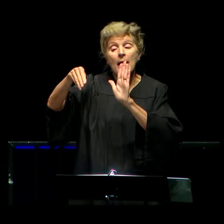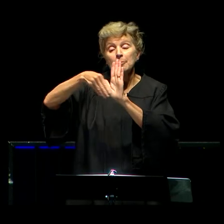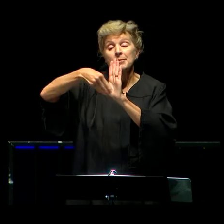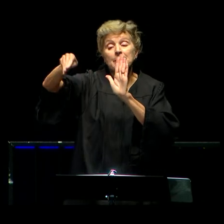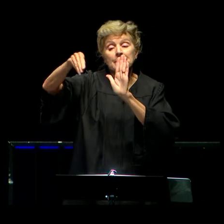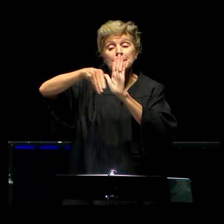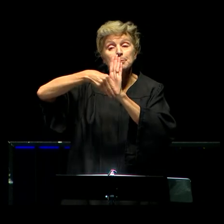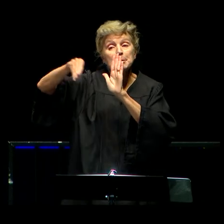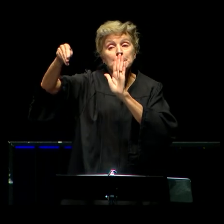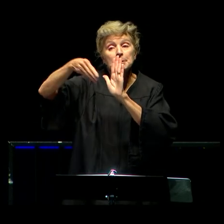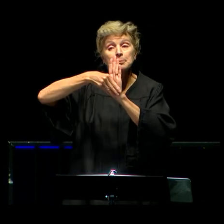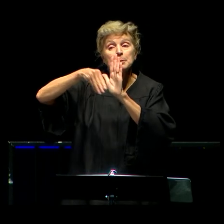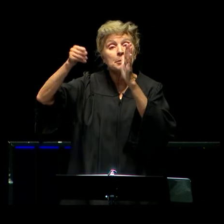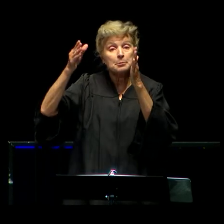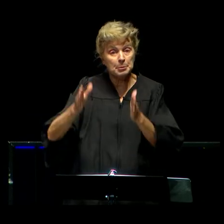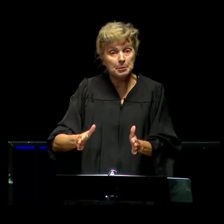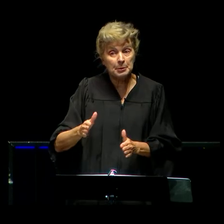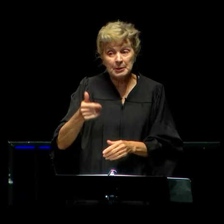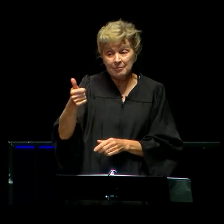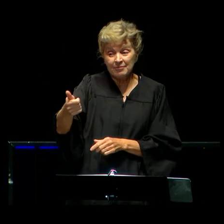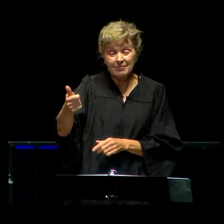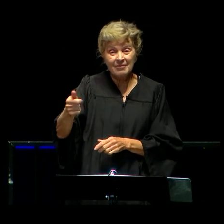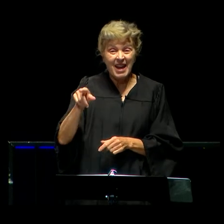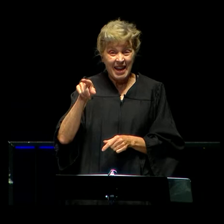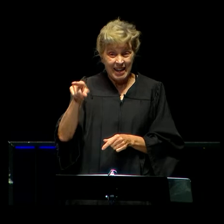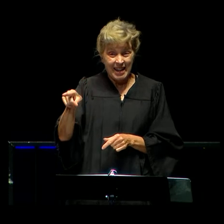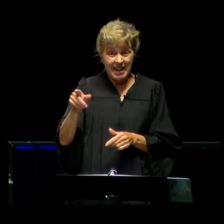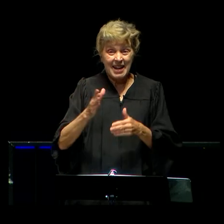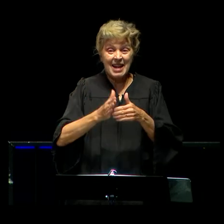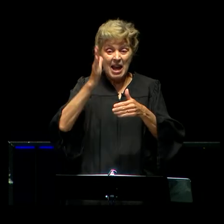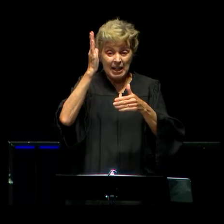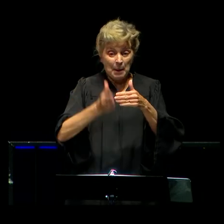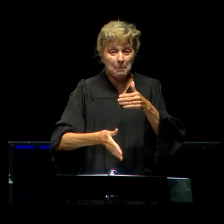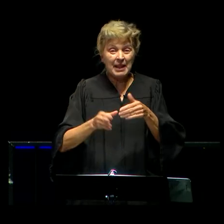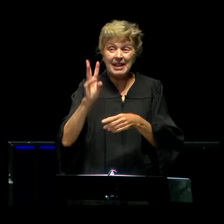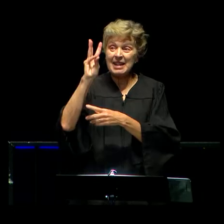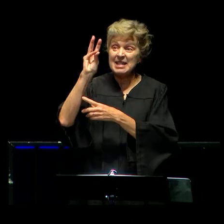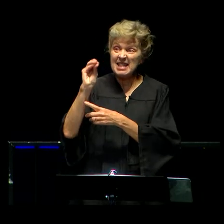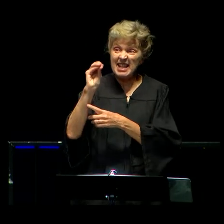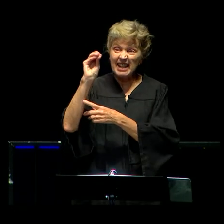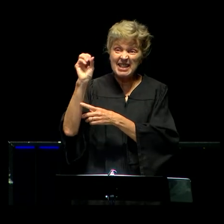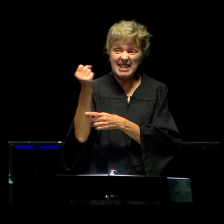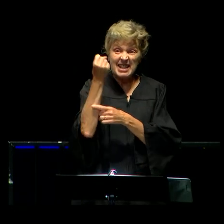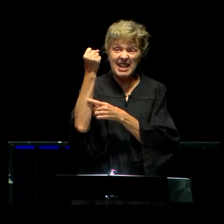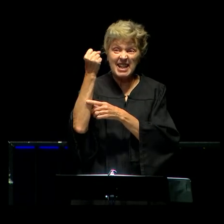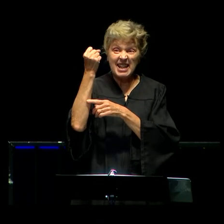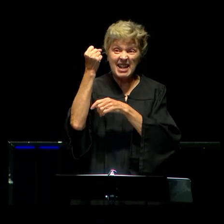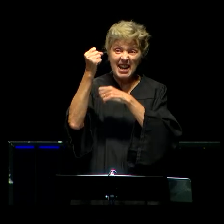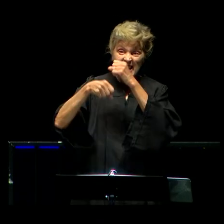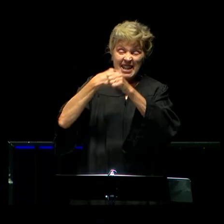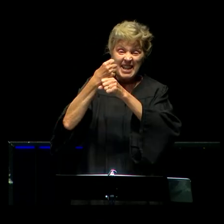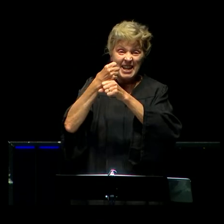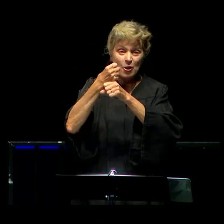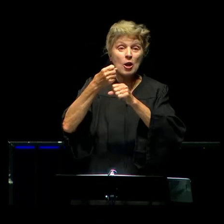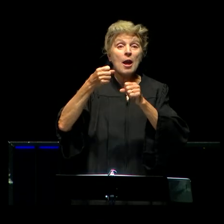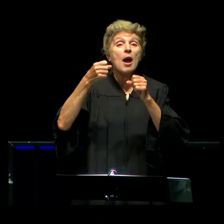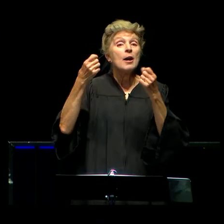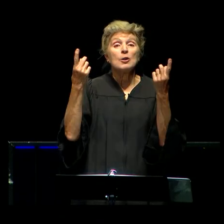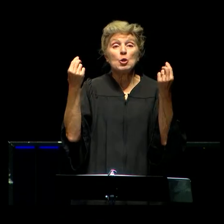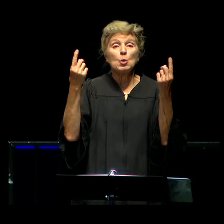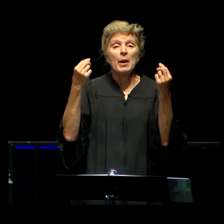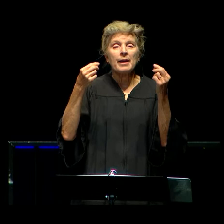caroloner, who is completing his 60th year with us, ringing the